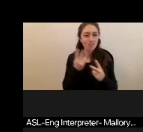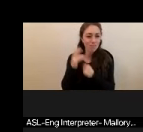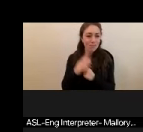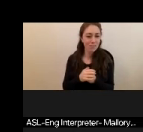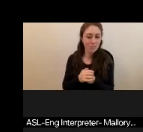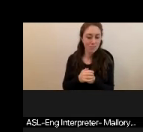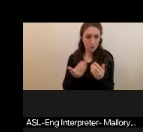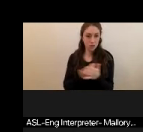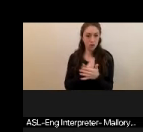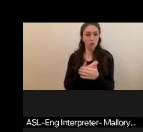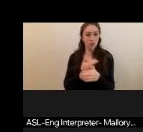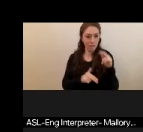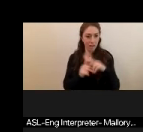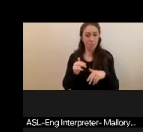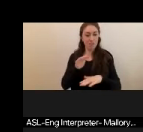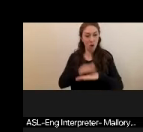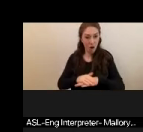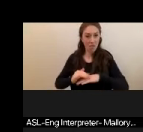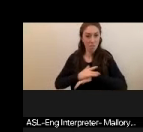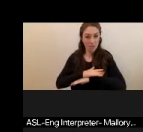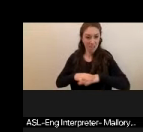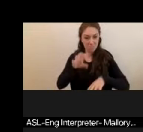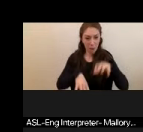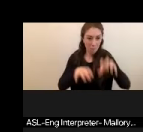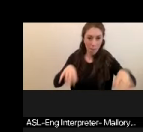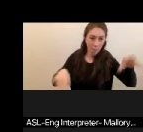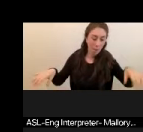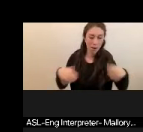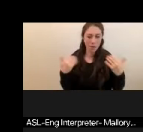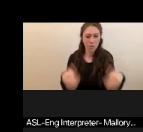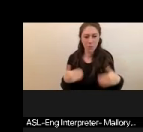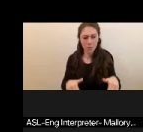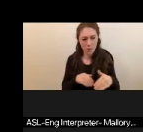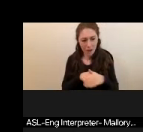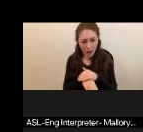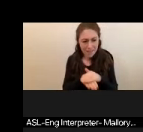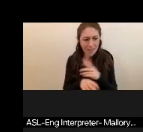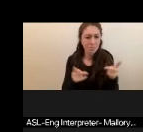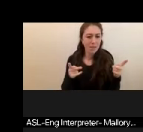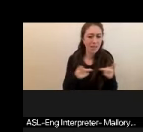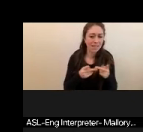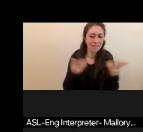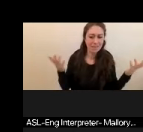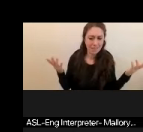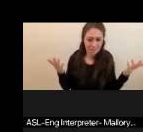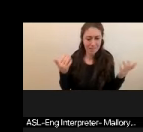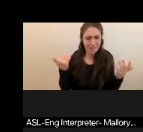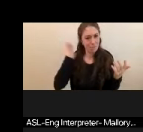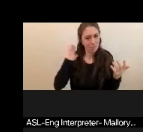developments on the beach are becoming, you know, major access points for a lot of people that the beach really meant something